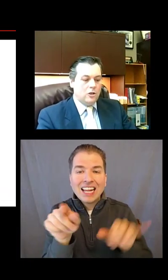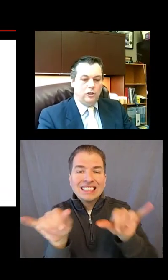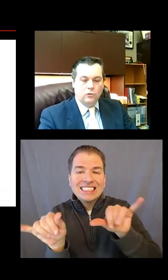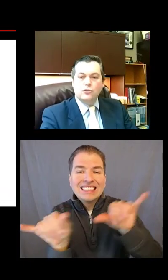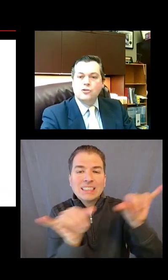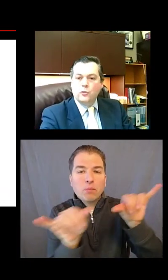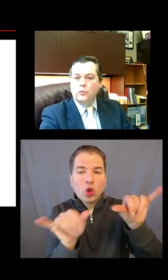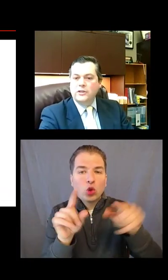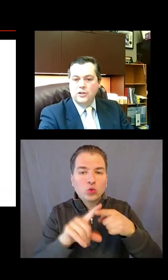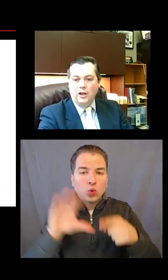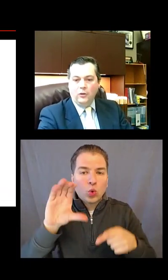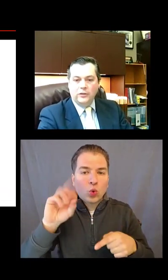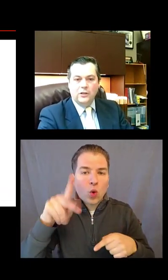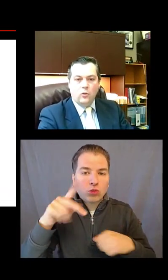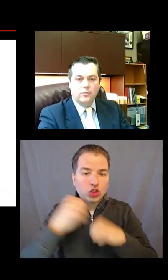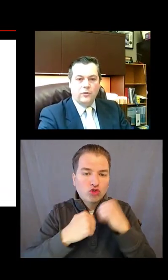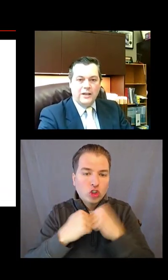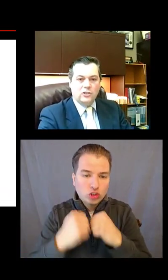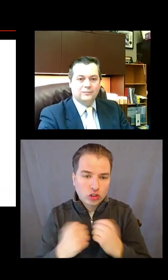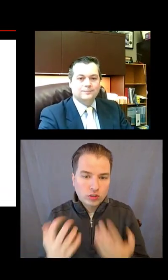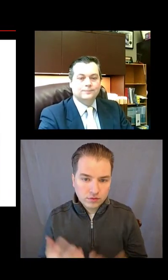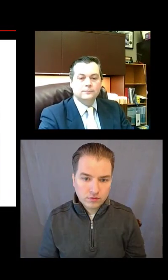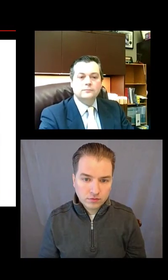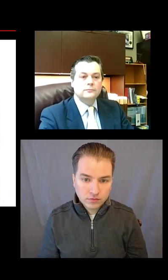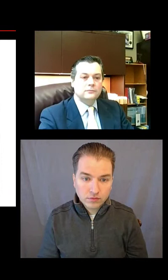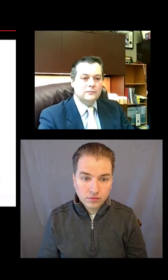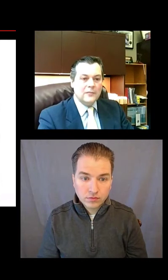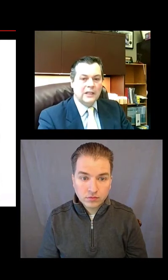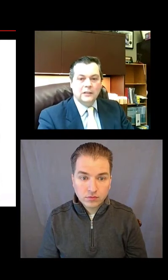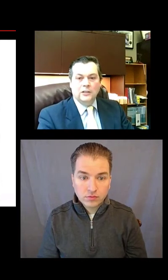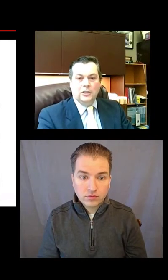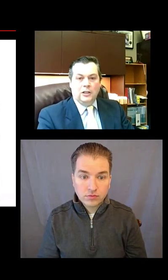partnership, closer to what we saw with the corporation.